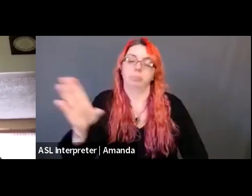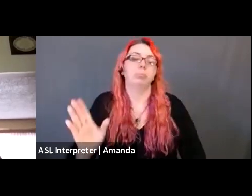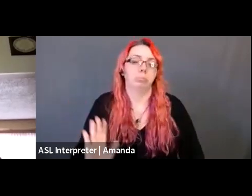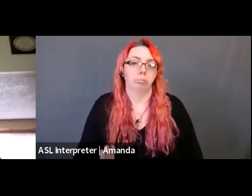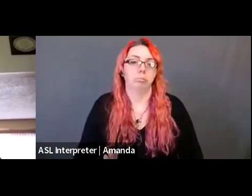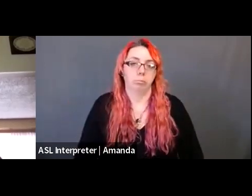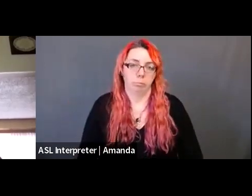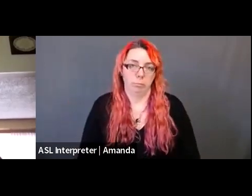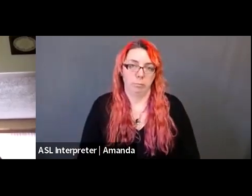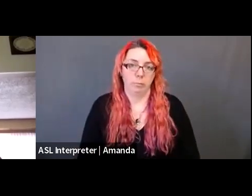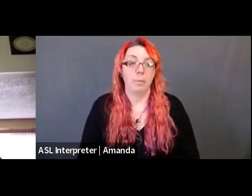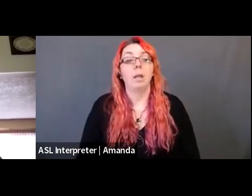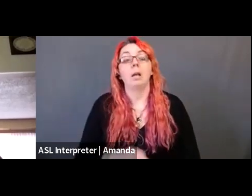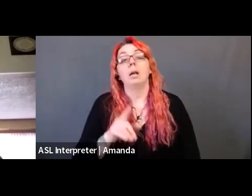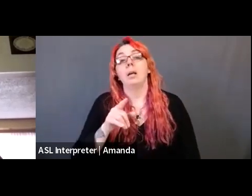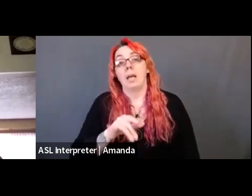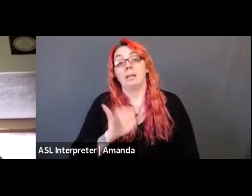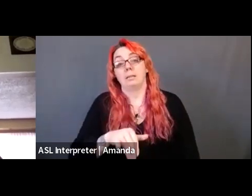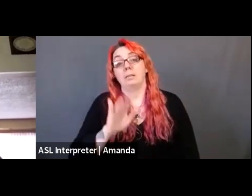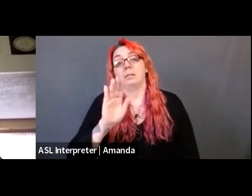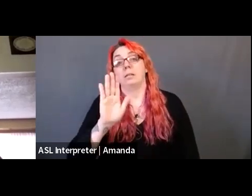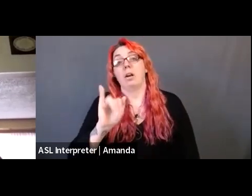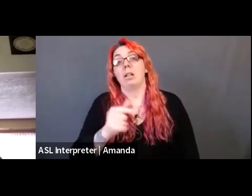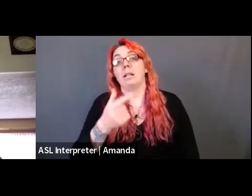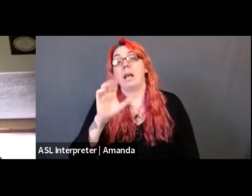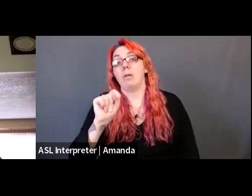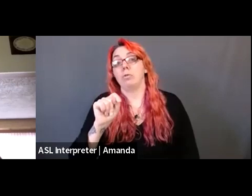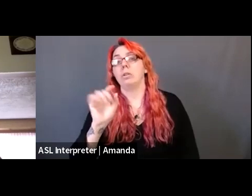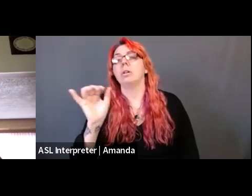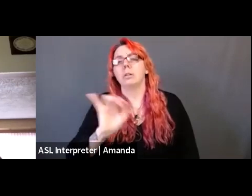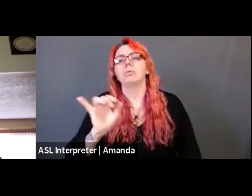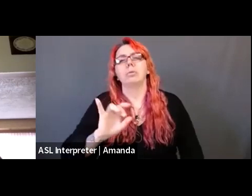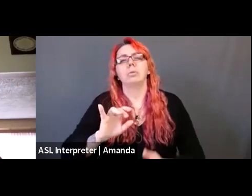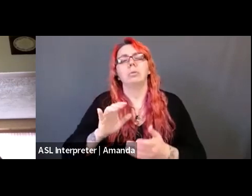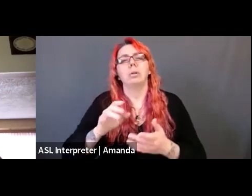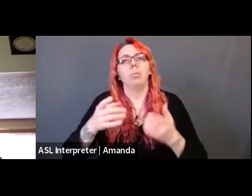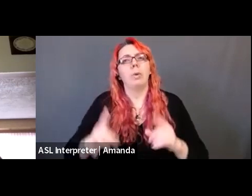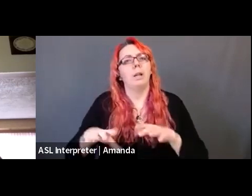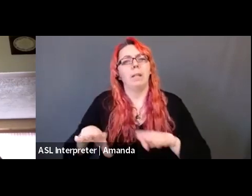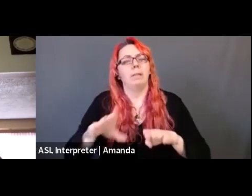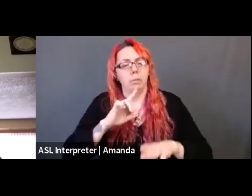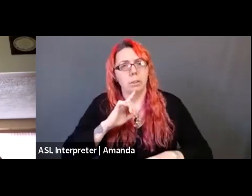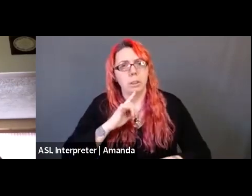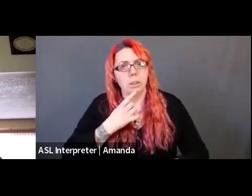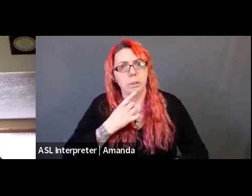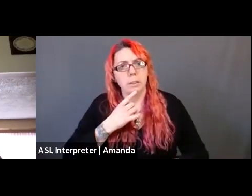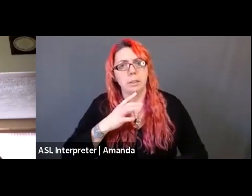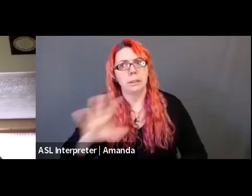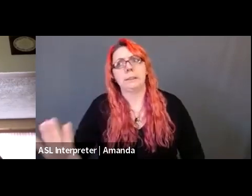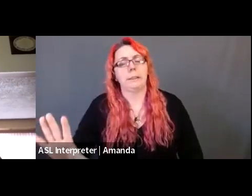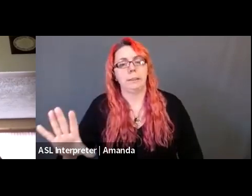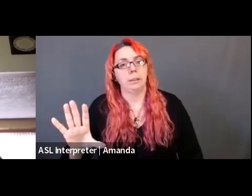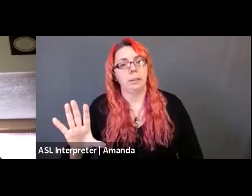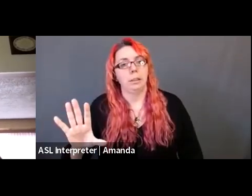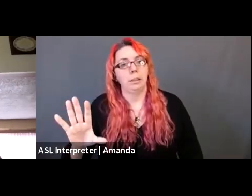serious, stop. And think about the times that you yourselves have found yourself in those moments where, okay, this is really cross the line. And I'll